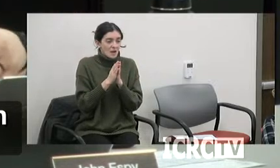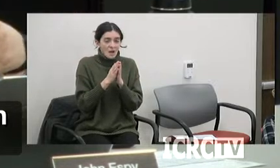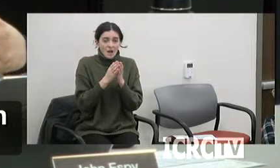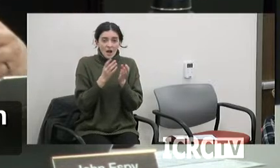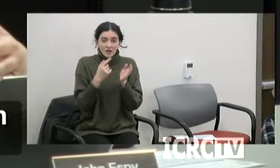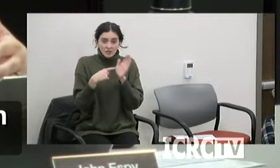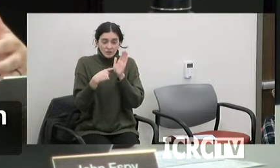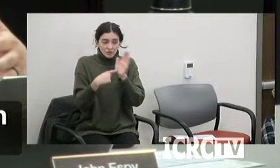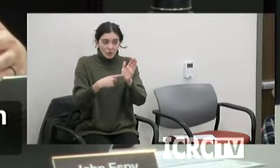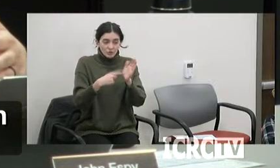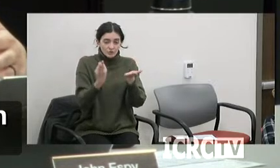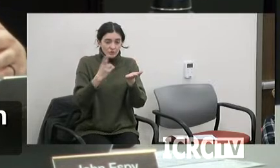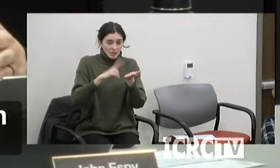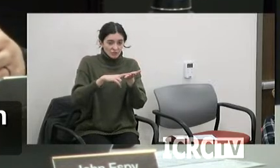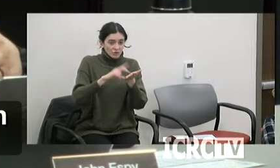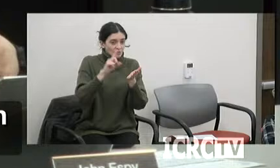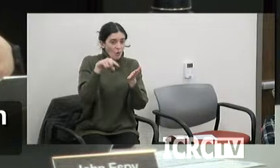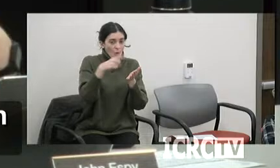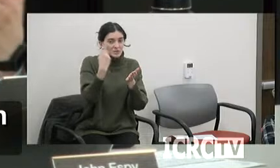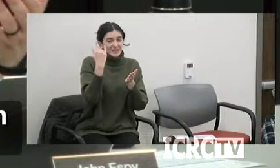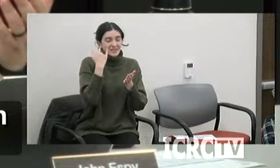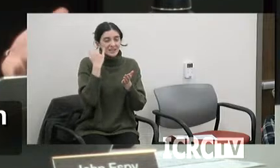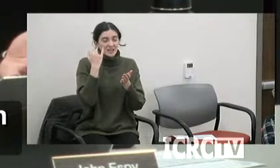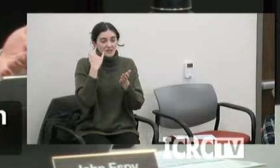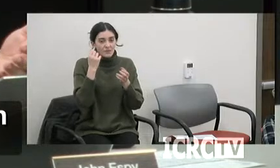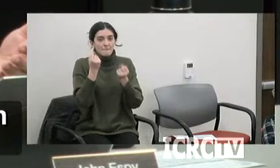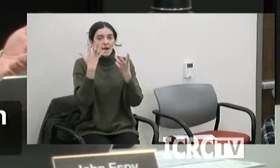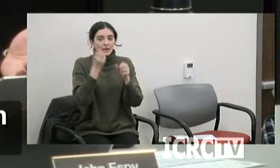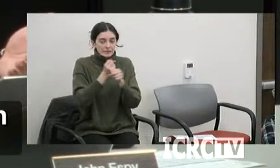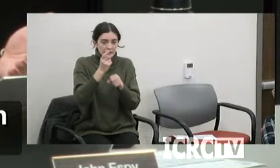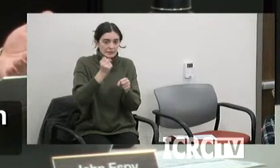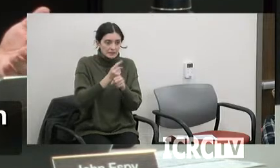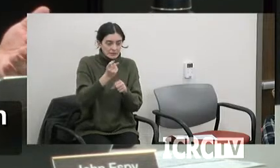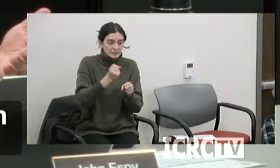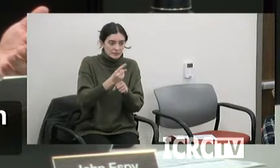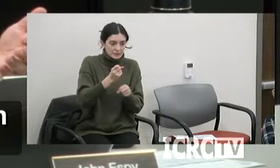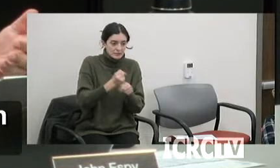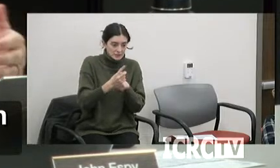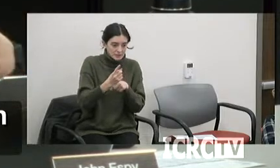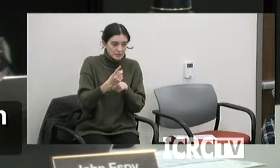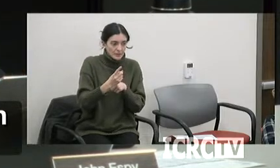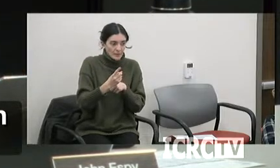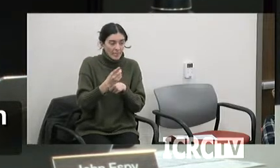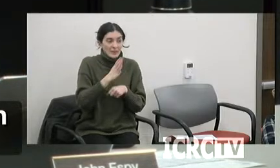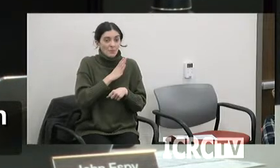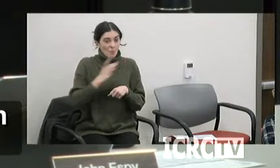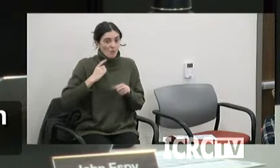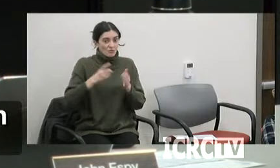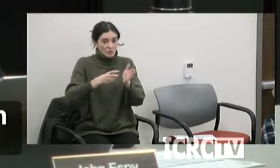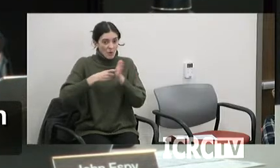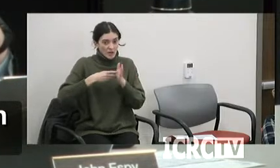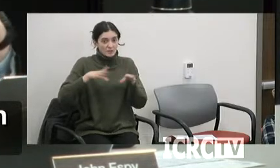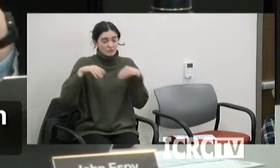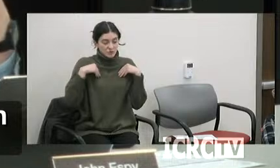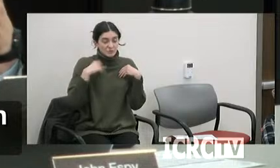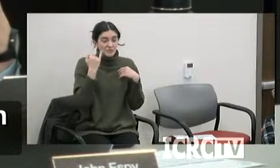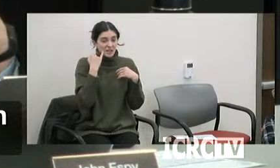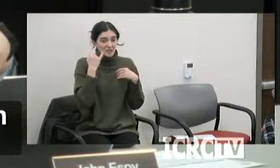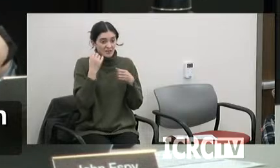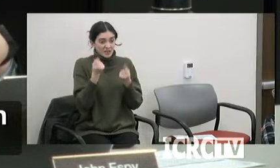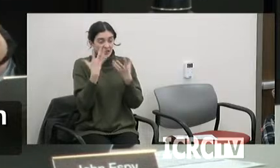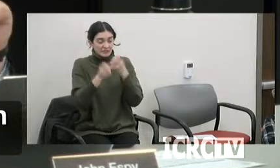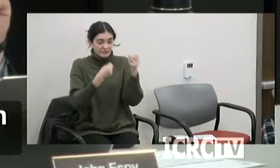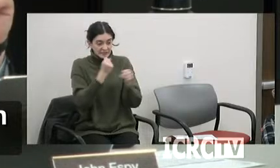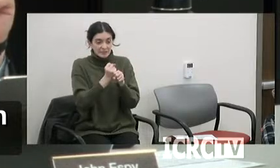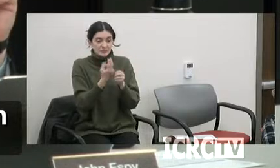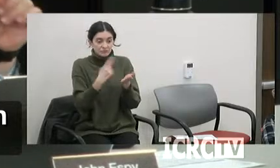approve is if they're multi-year. The board is required to approve any multi-year contract that the district